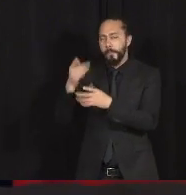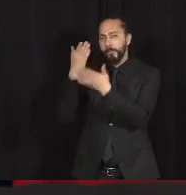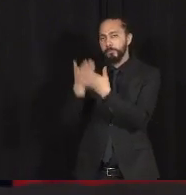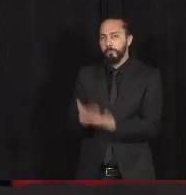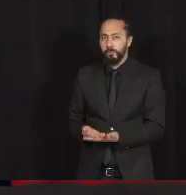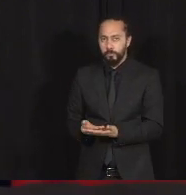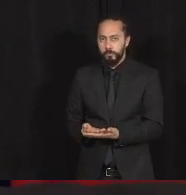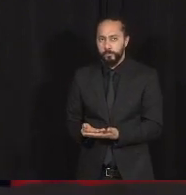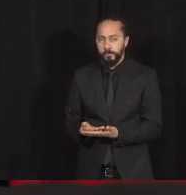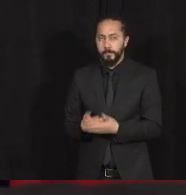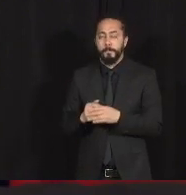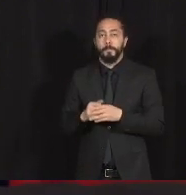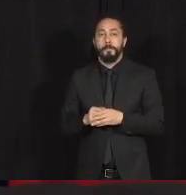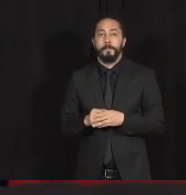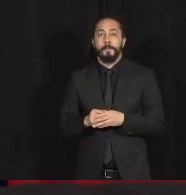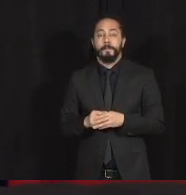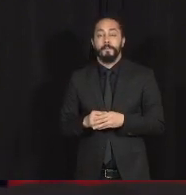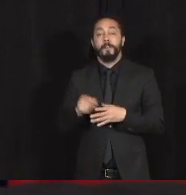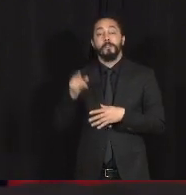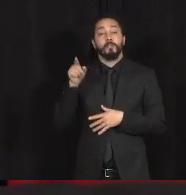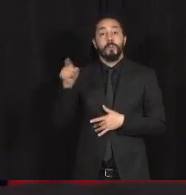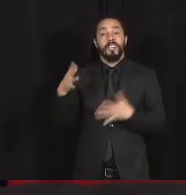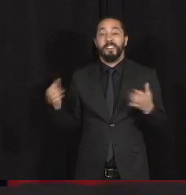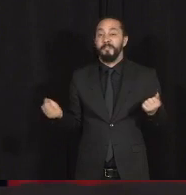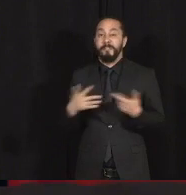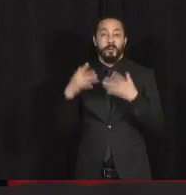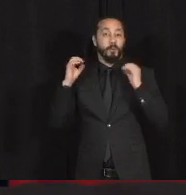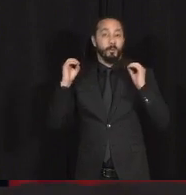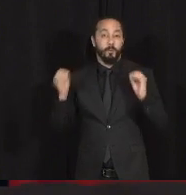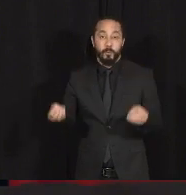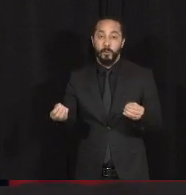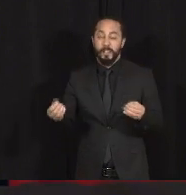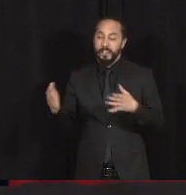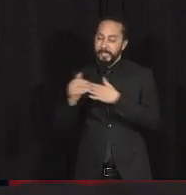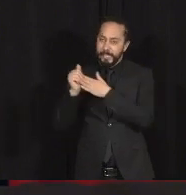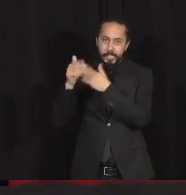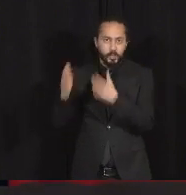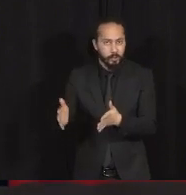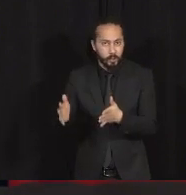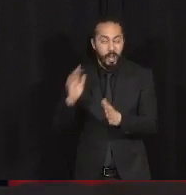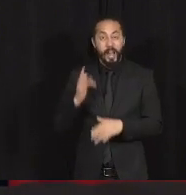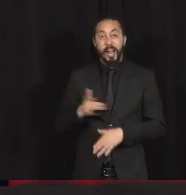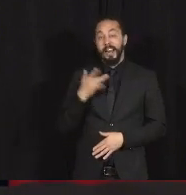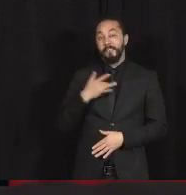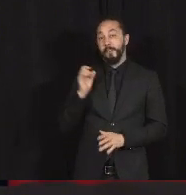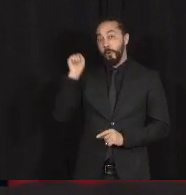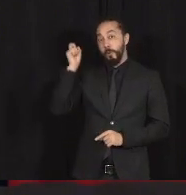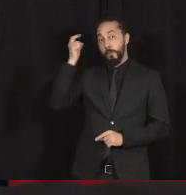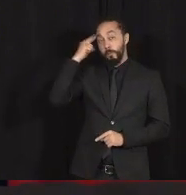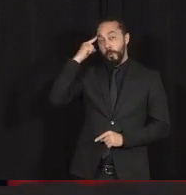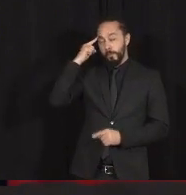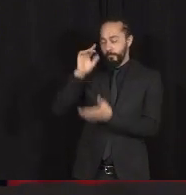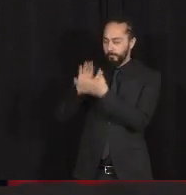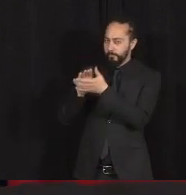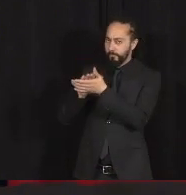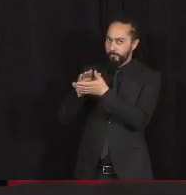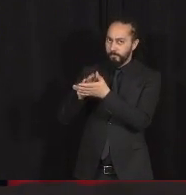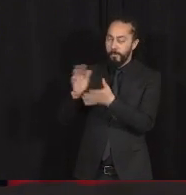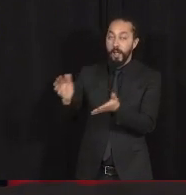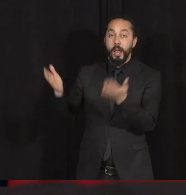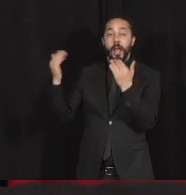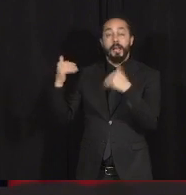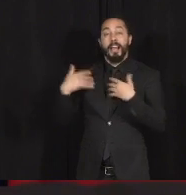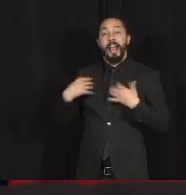have personally briefed the Premier and the Health Minister. They listened